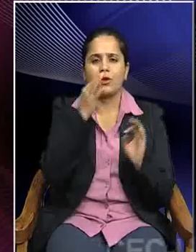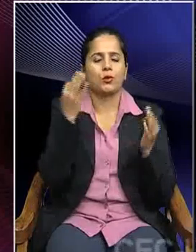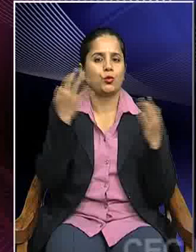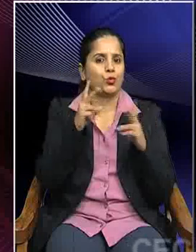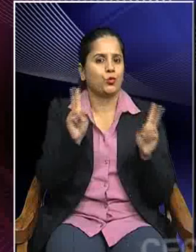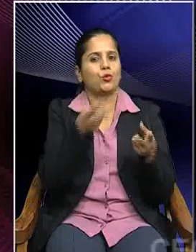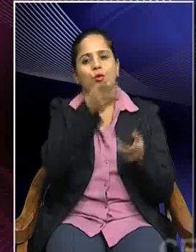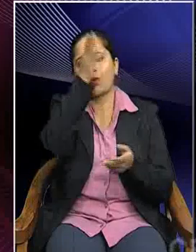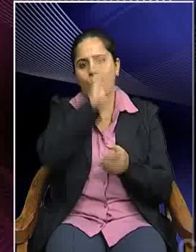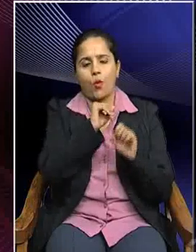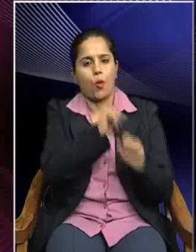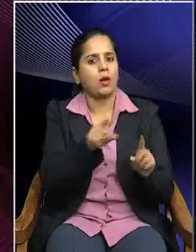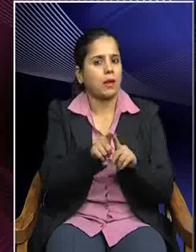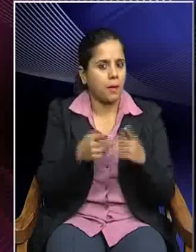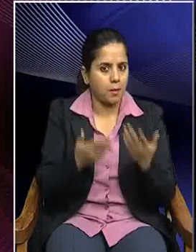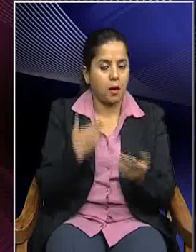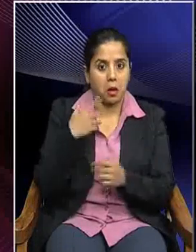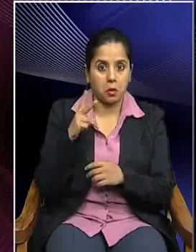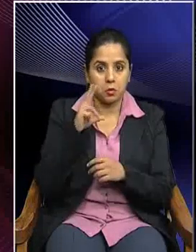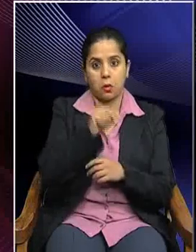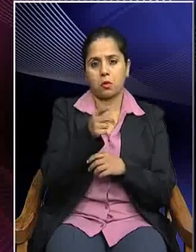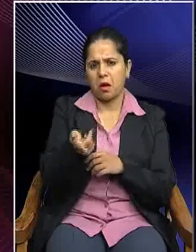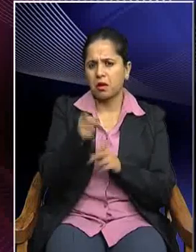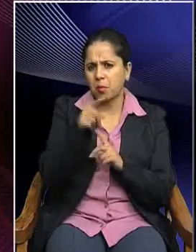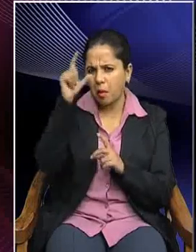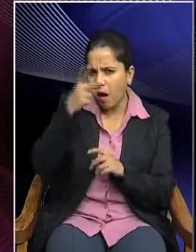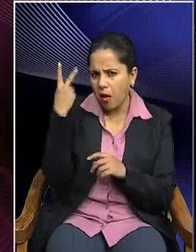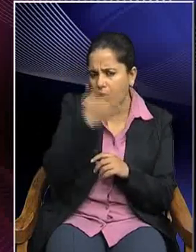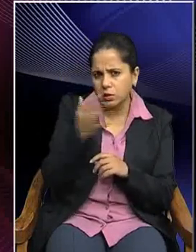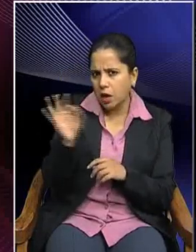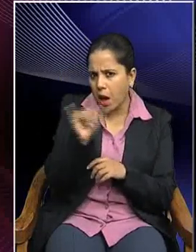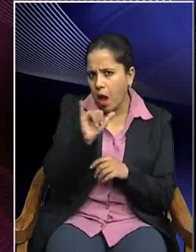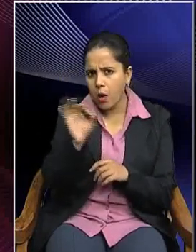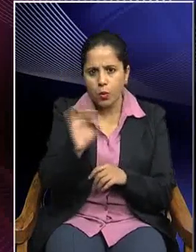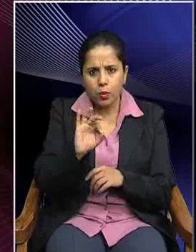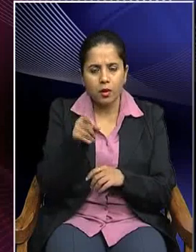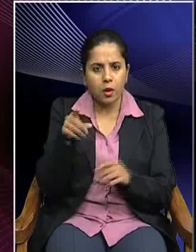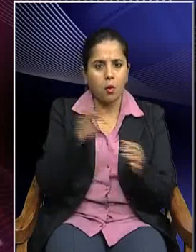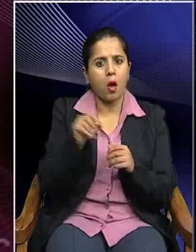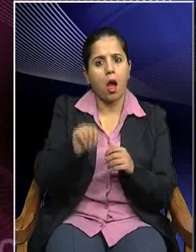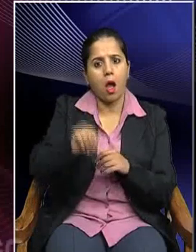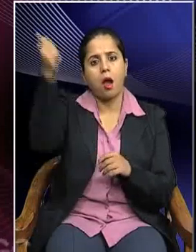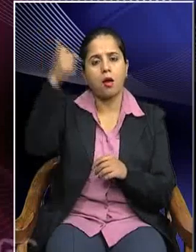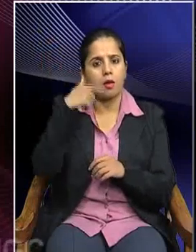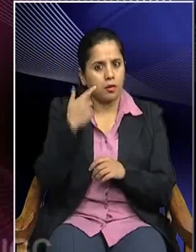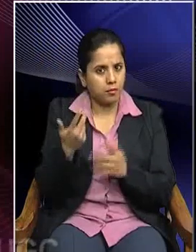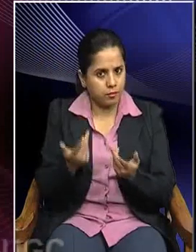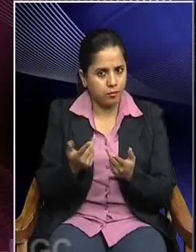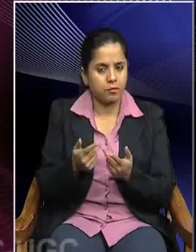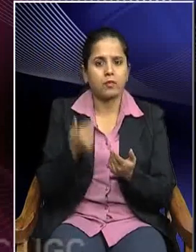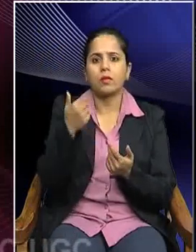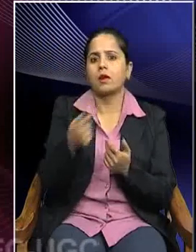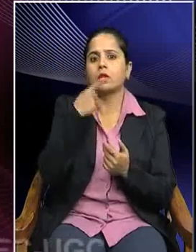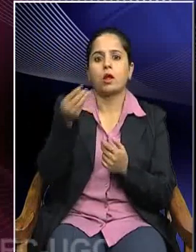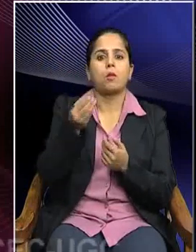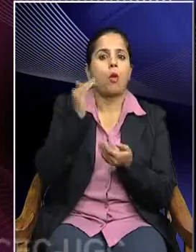of Nepal. This is not to deny that he was born somewhere, this is not to assert that he was